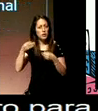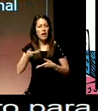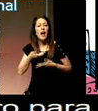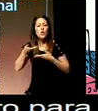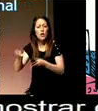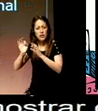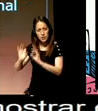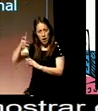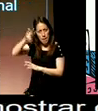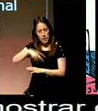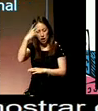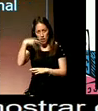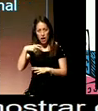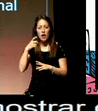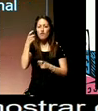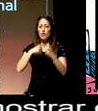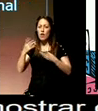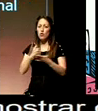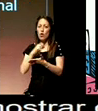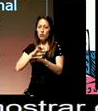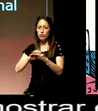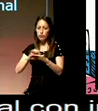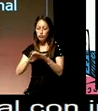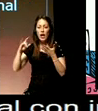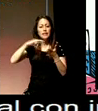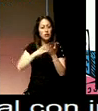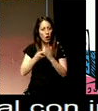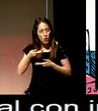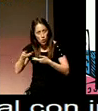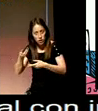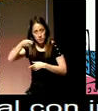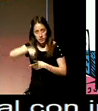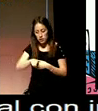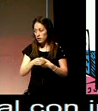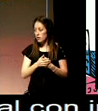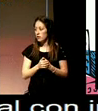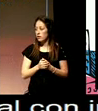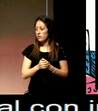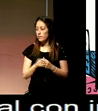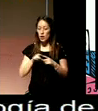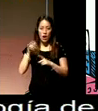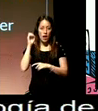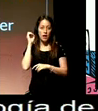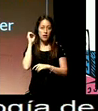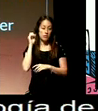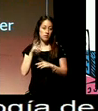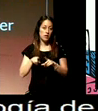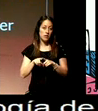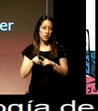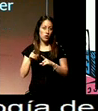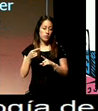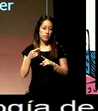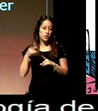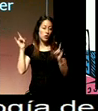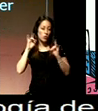technology. The signal is transmitted by a copper wire, the low tension conductor, located